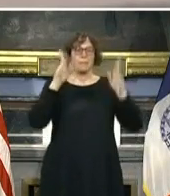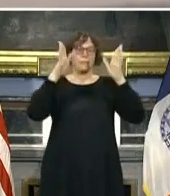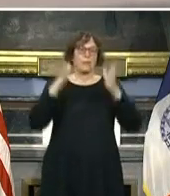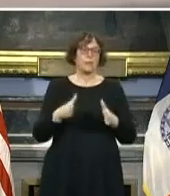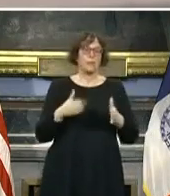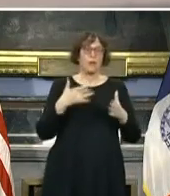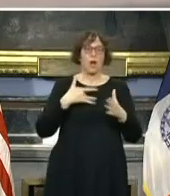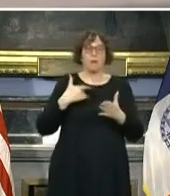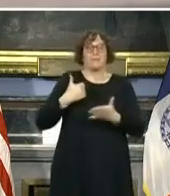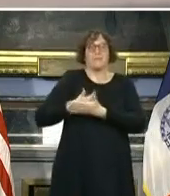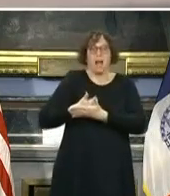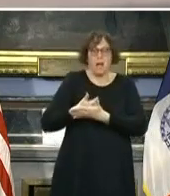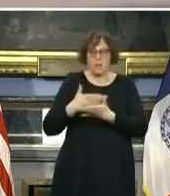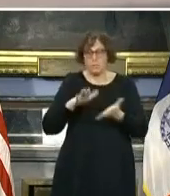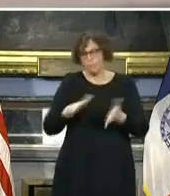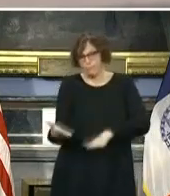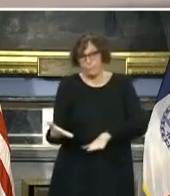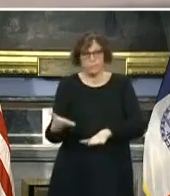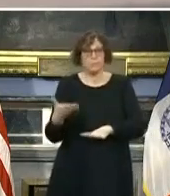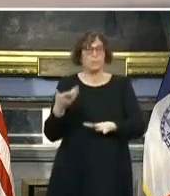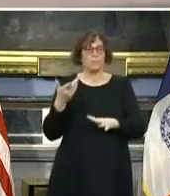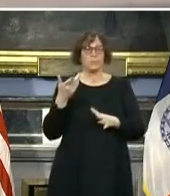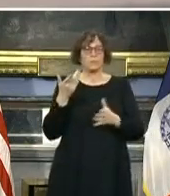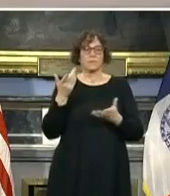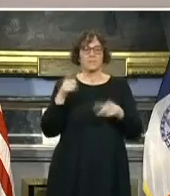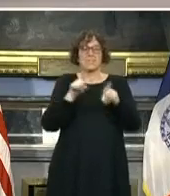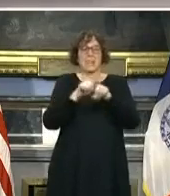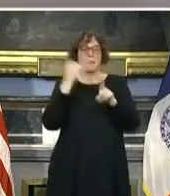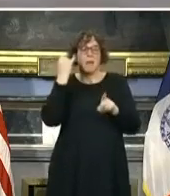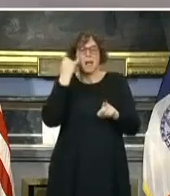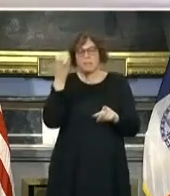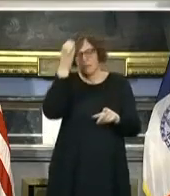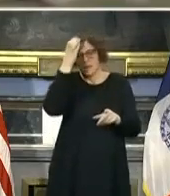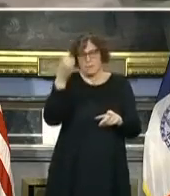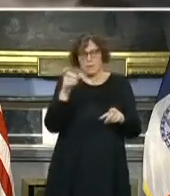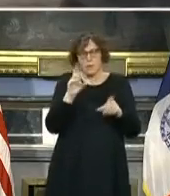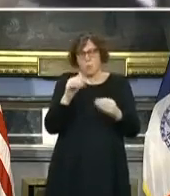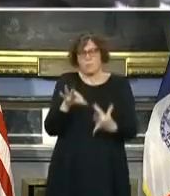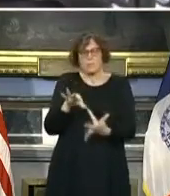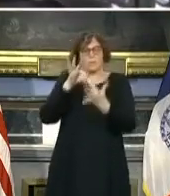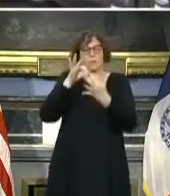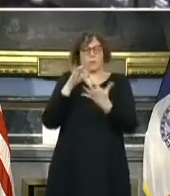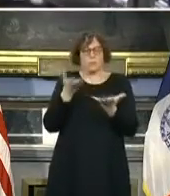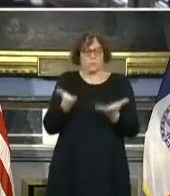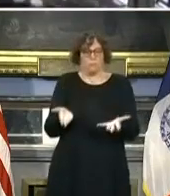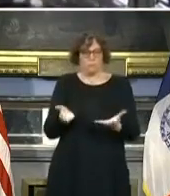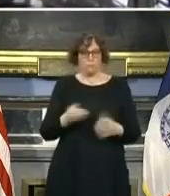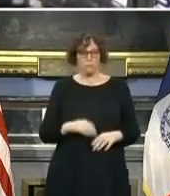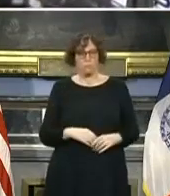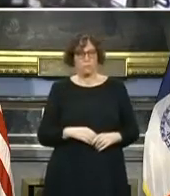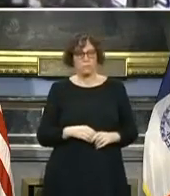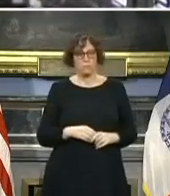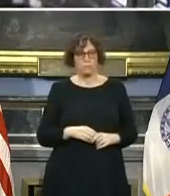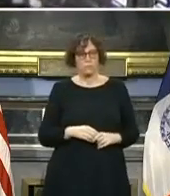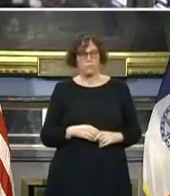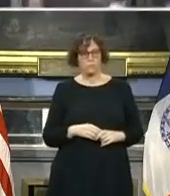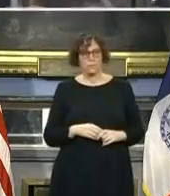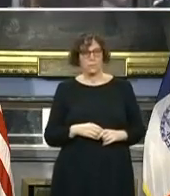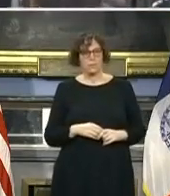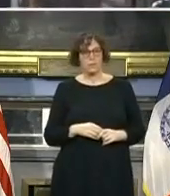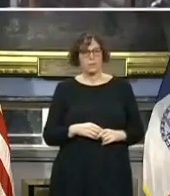reason. Okay, last call. Yes. Mr. Mayor, the chair of the City Council Health